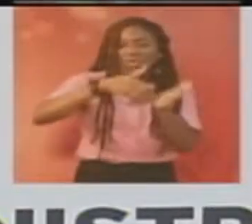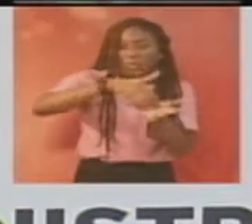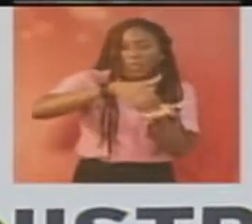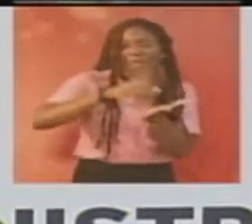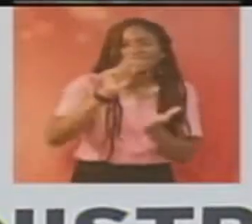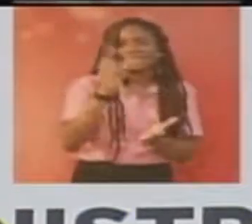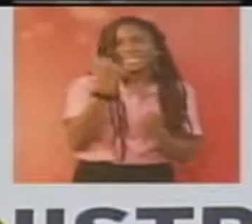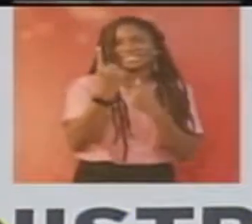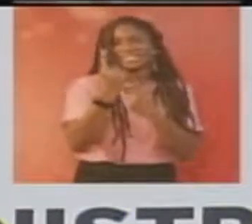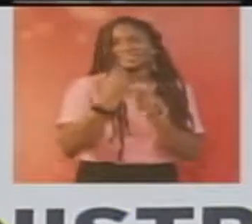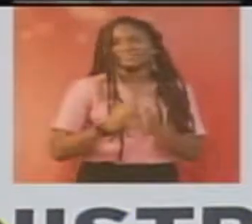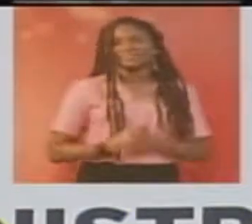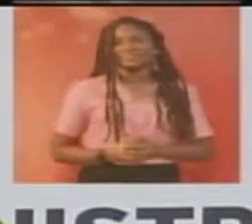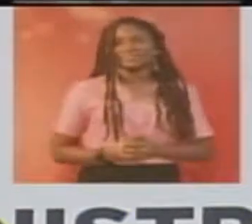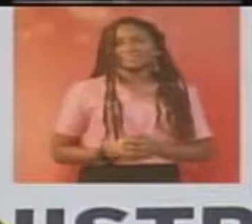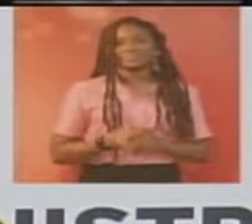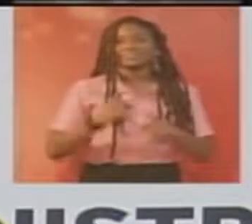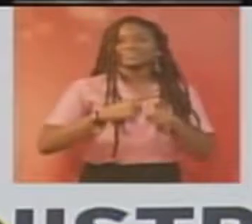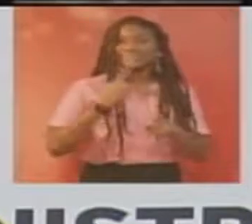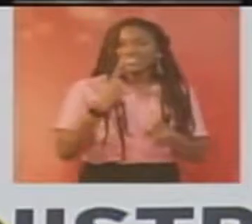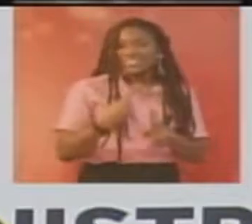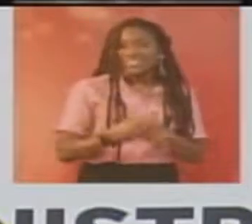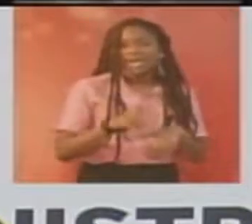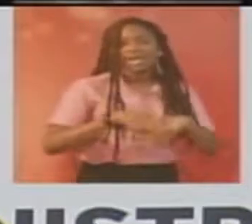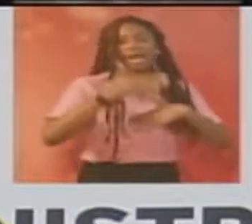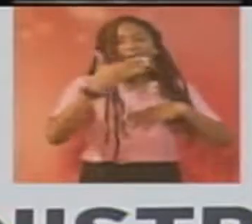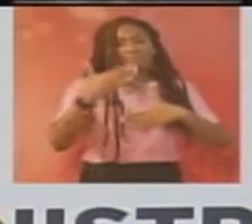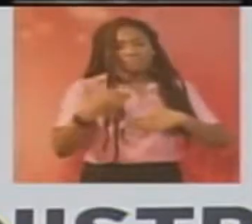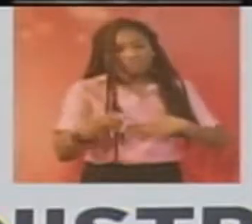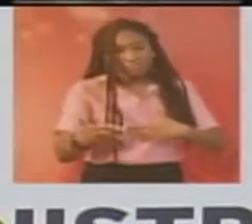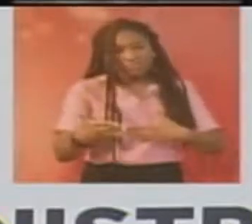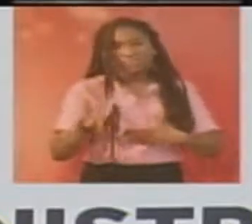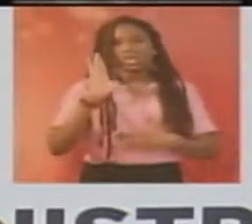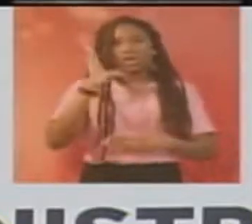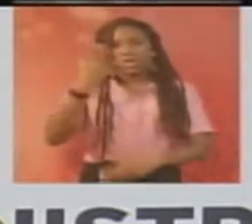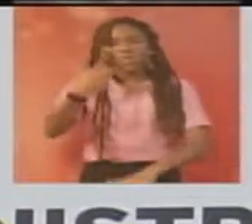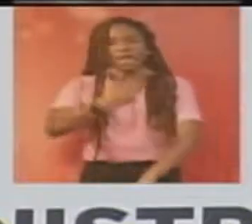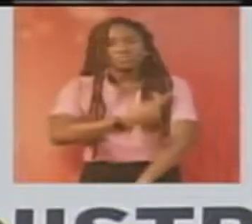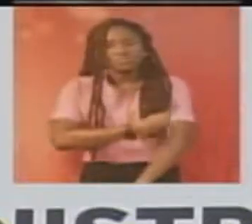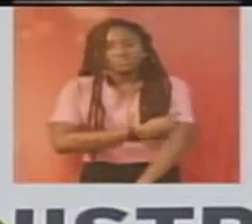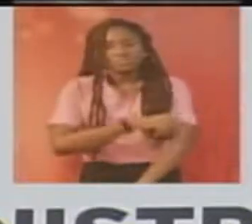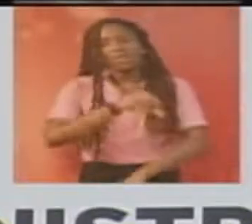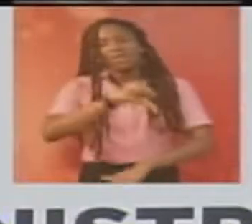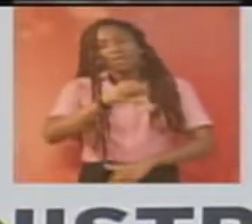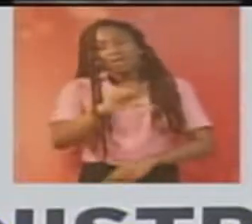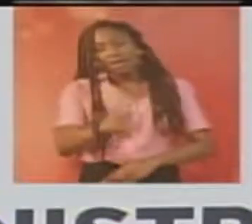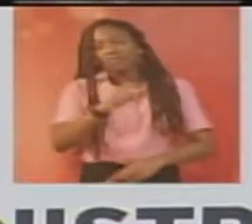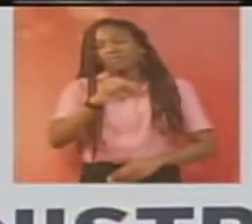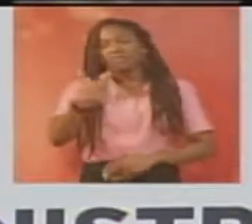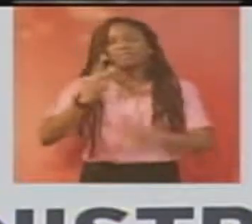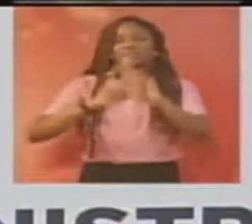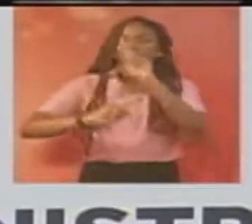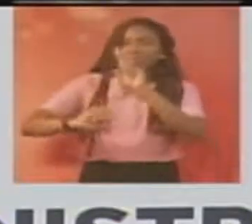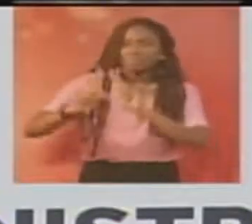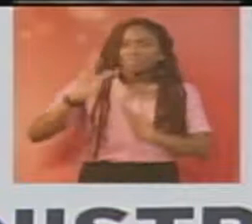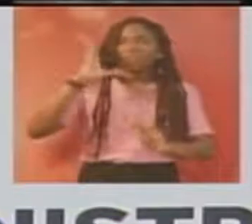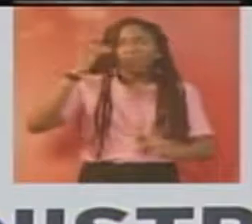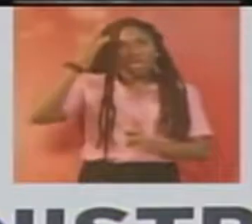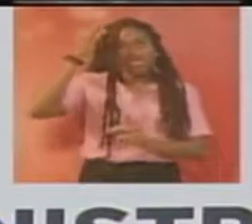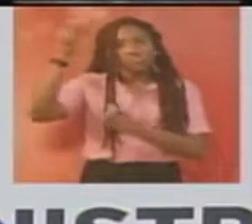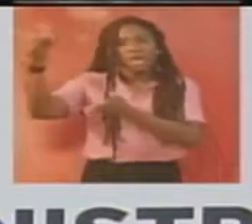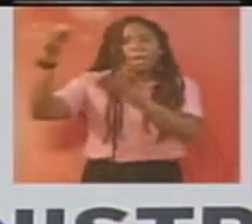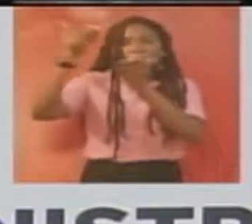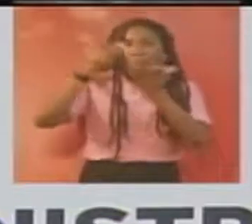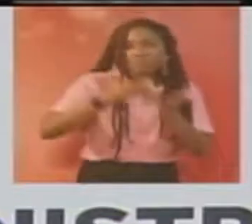There will, of course, be additional phases of vaccination, additional phases of vaccines being brought in, aiming